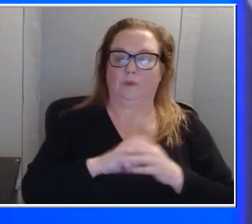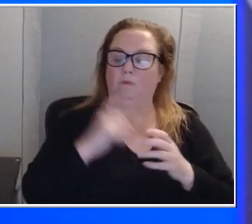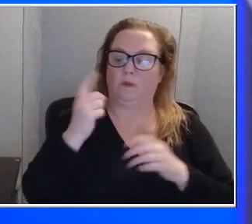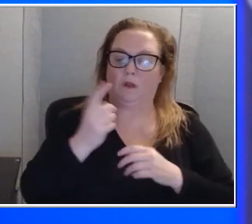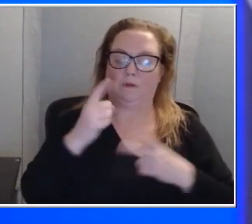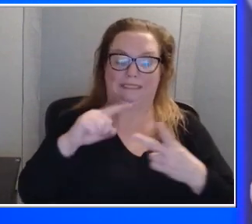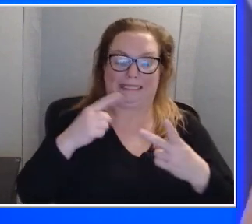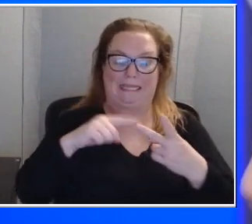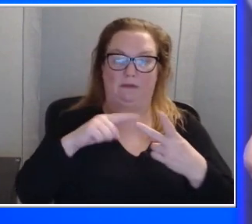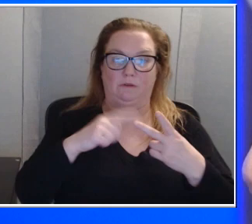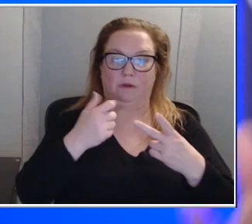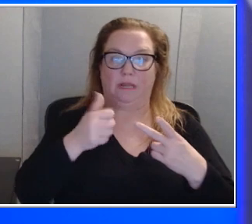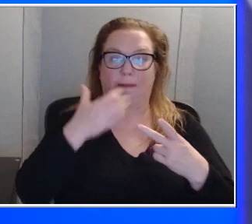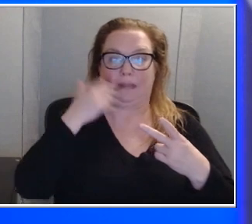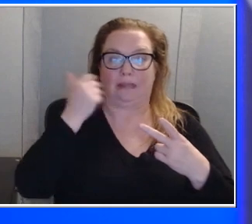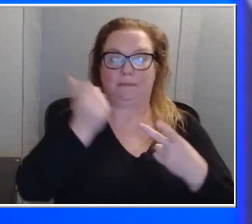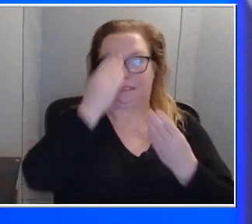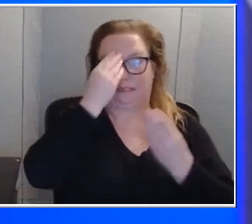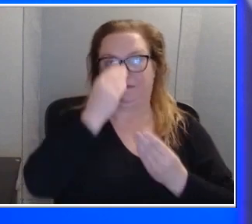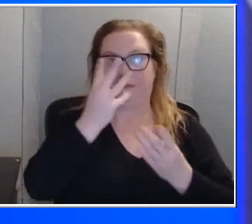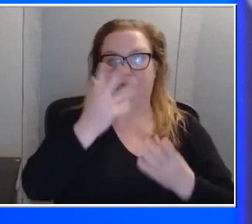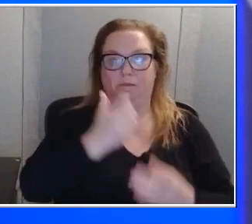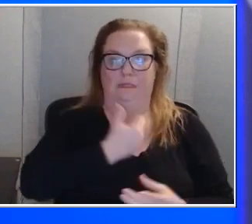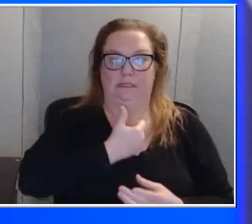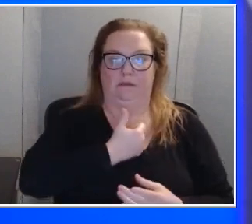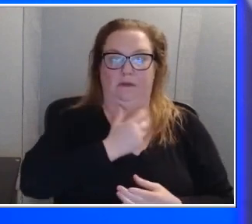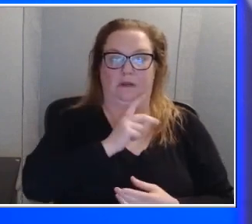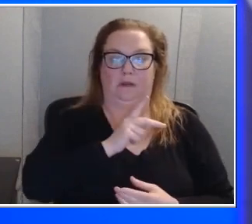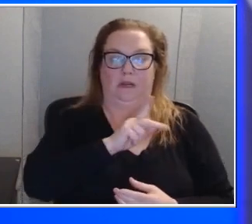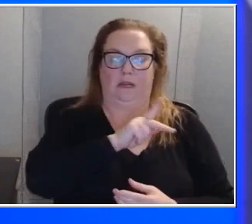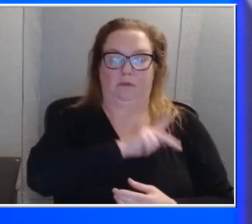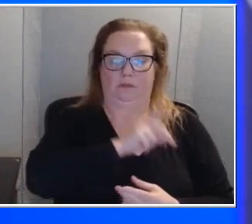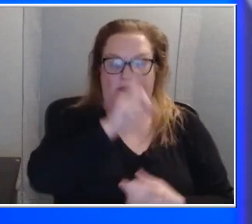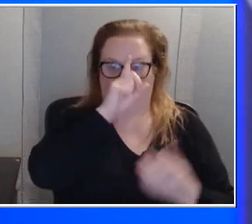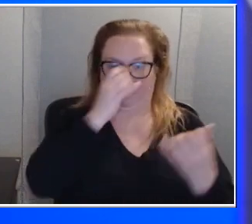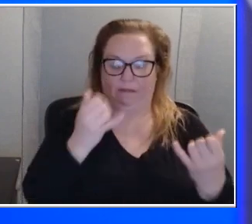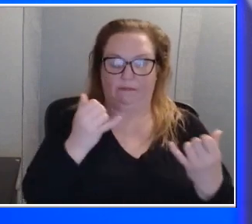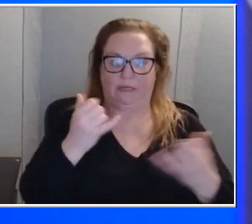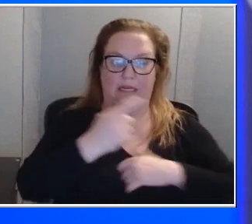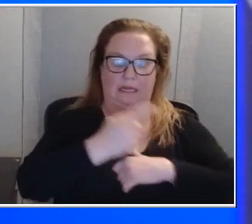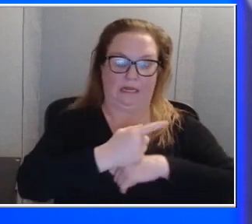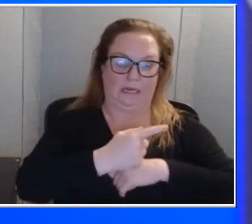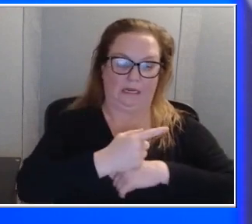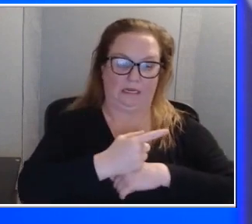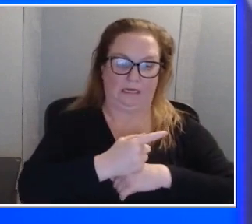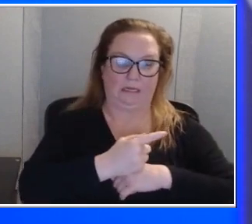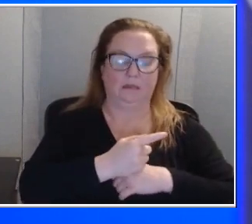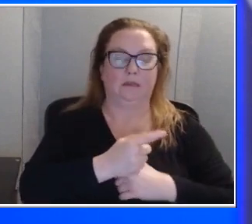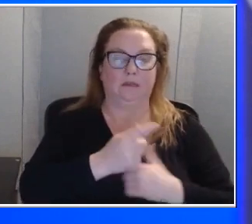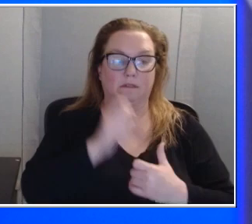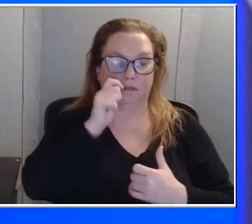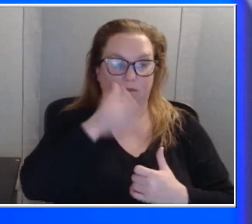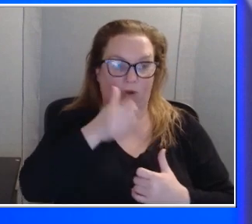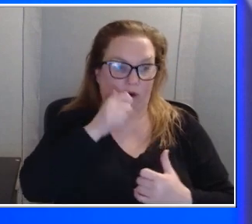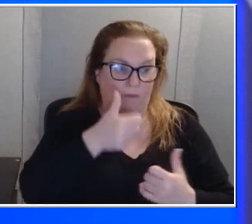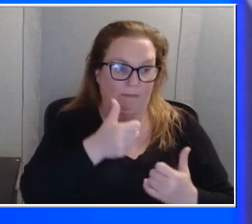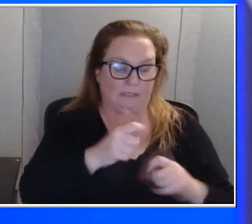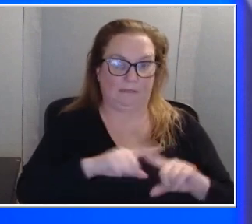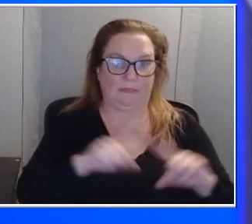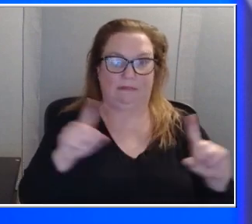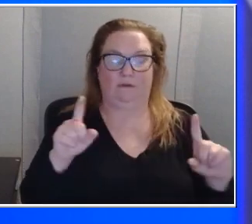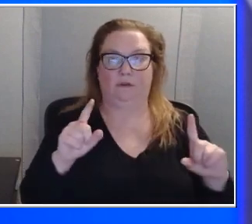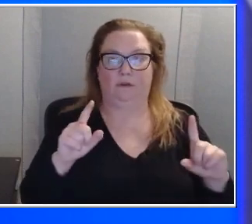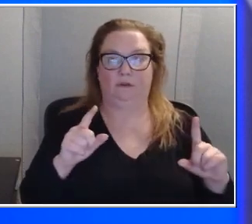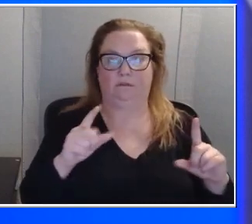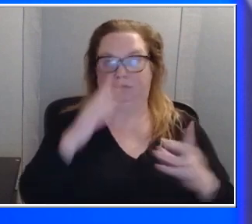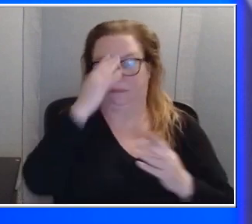provide the best information, but I personally would say this is what we have today. Stay tuned. Tomorrow might be something different. And I